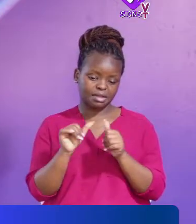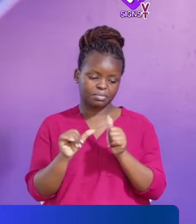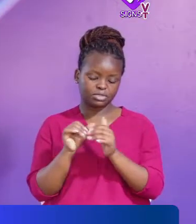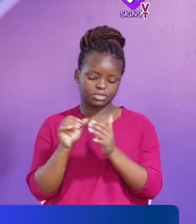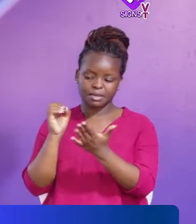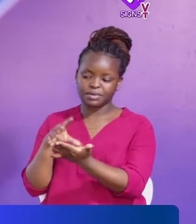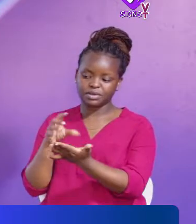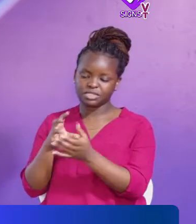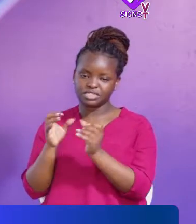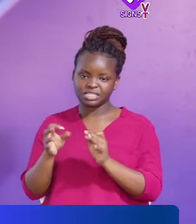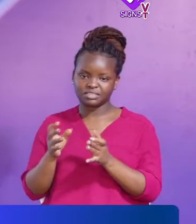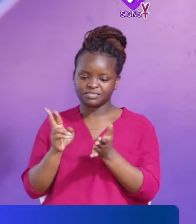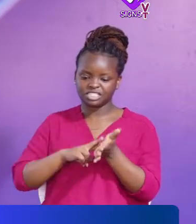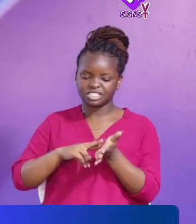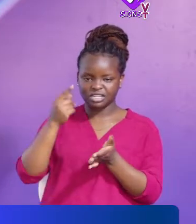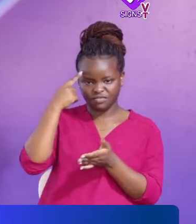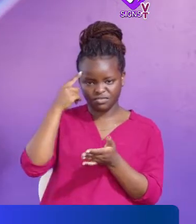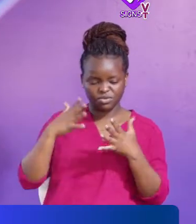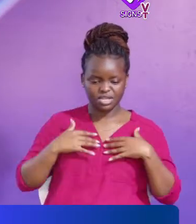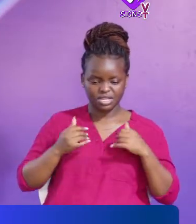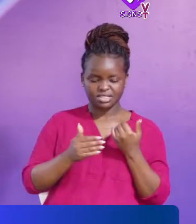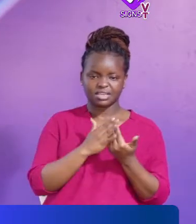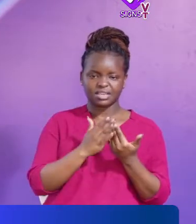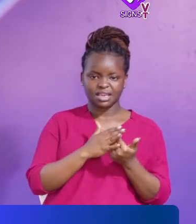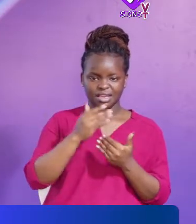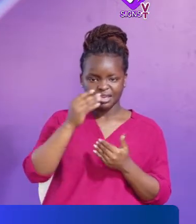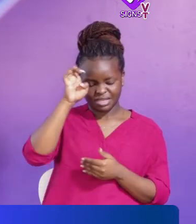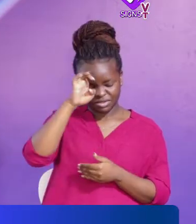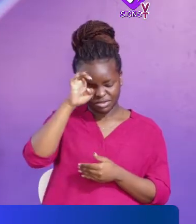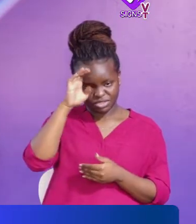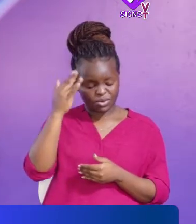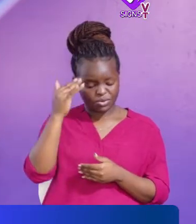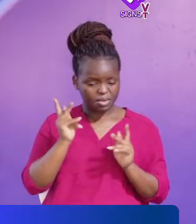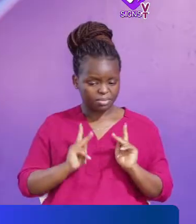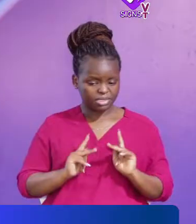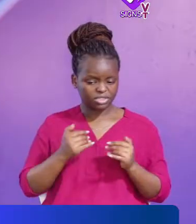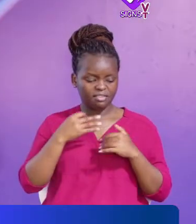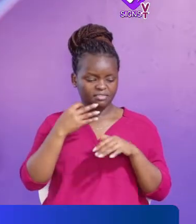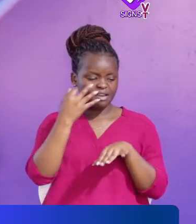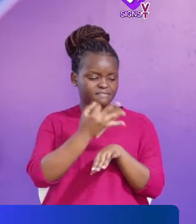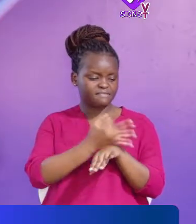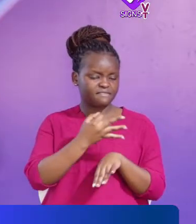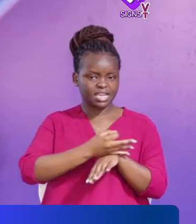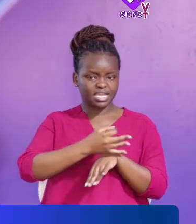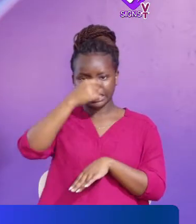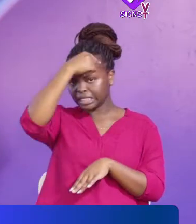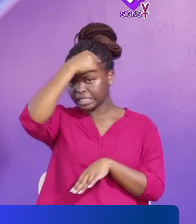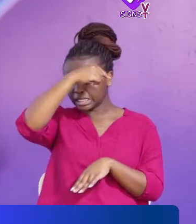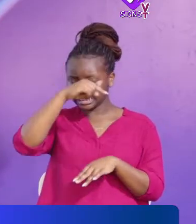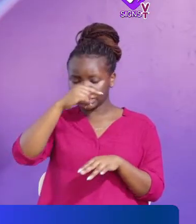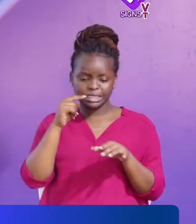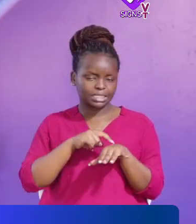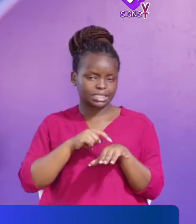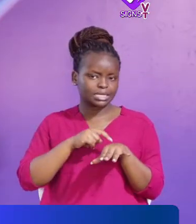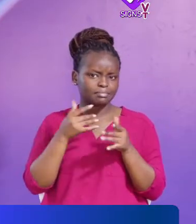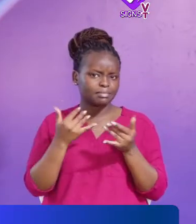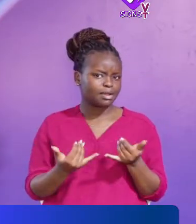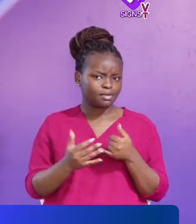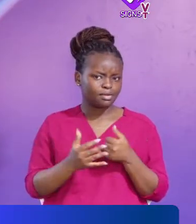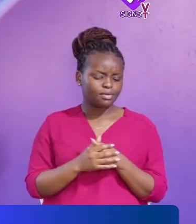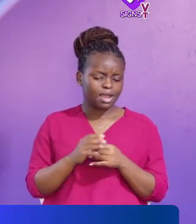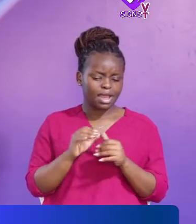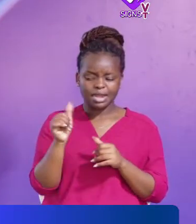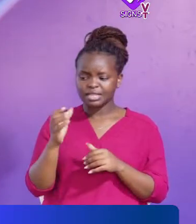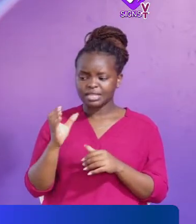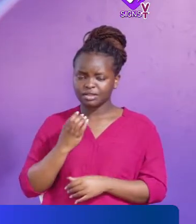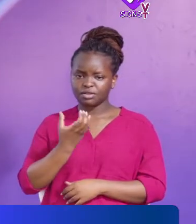you are registering for a healthcare, education. Why should someone have a fake degree in this time and history? Why are we waiting for another committee to decide whether